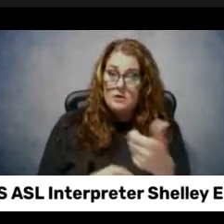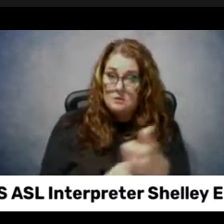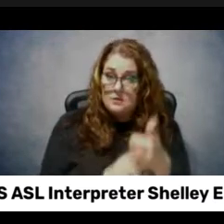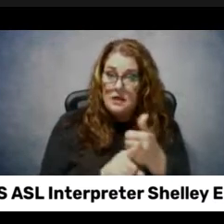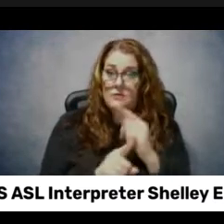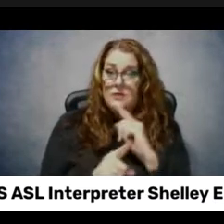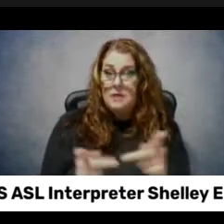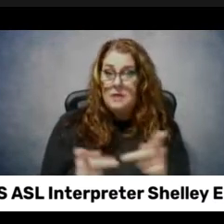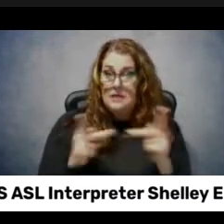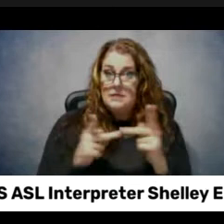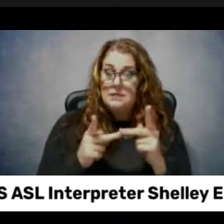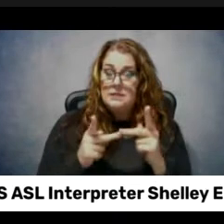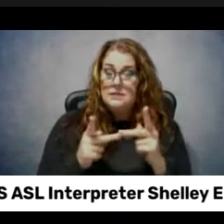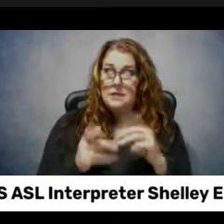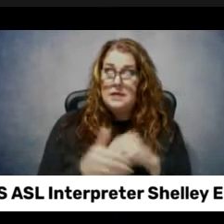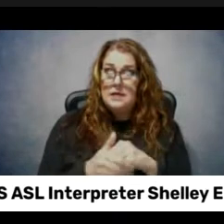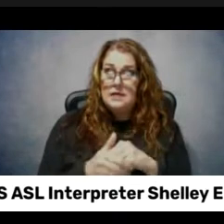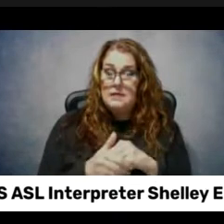places